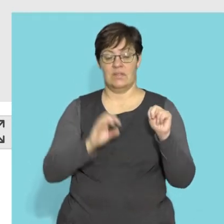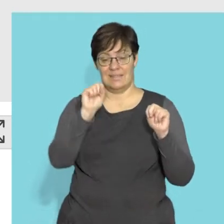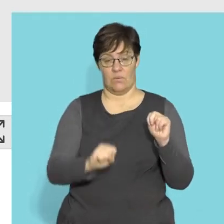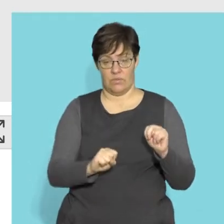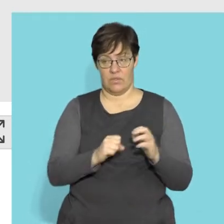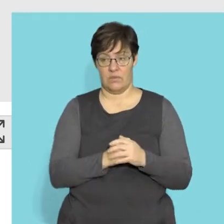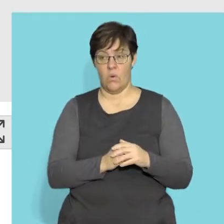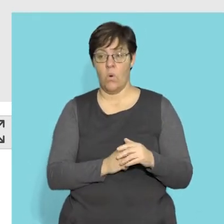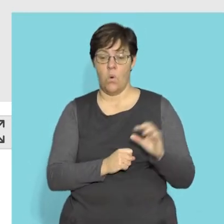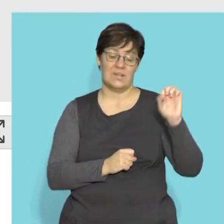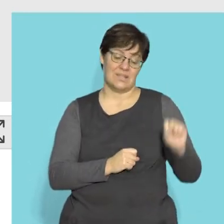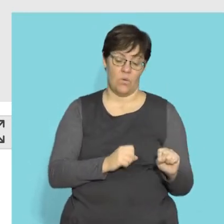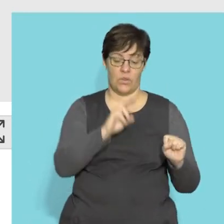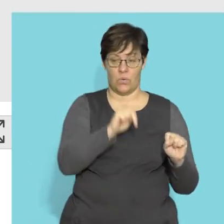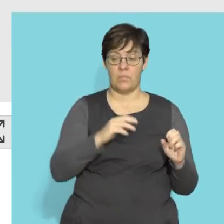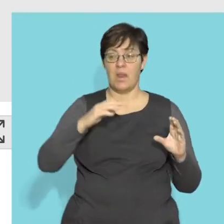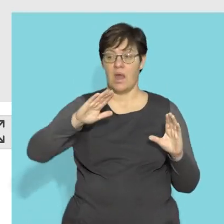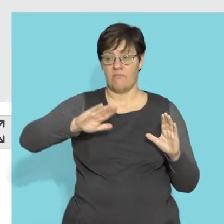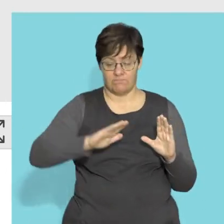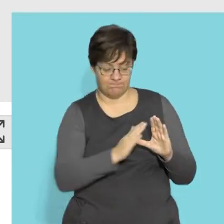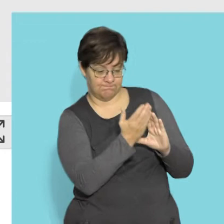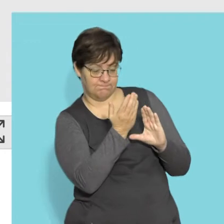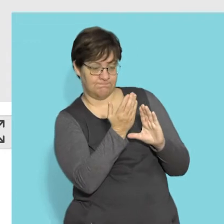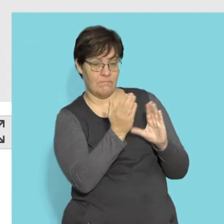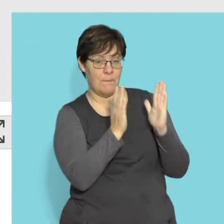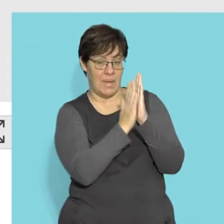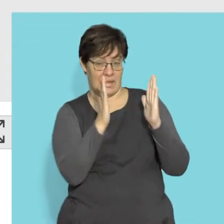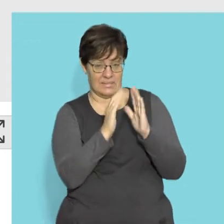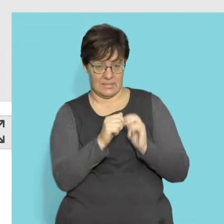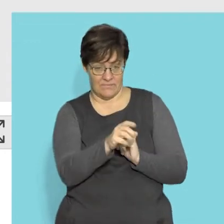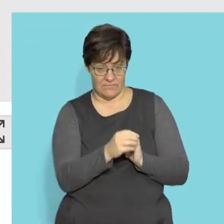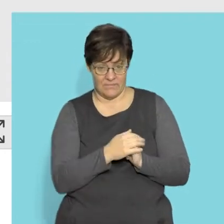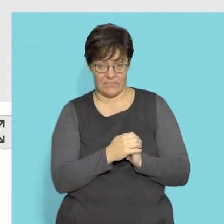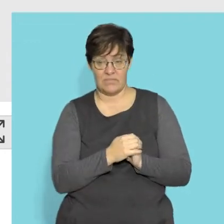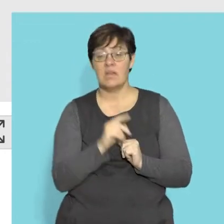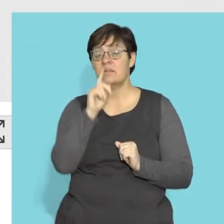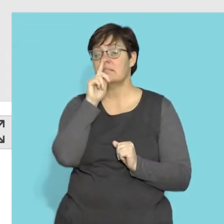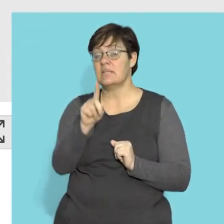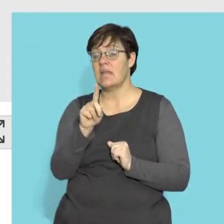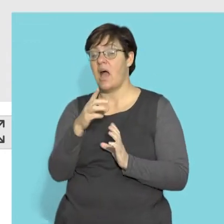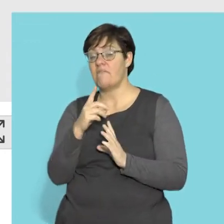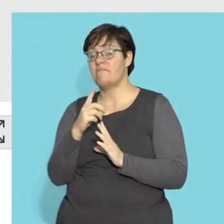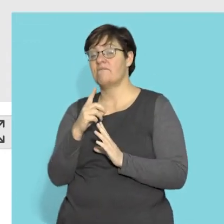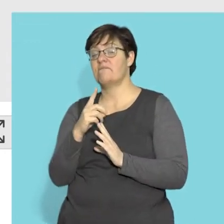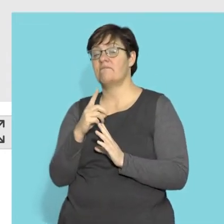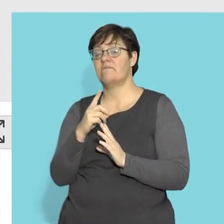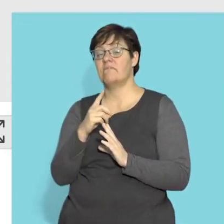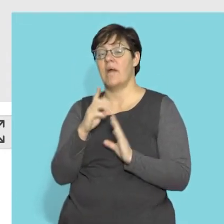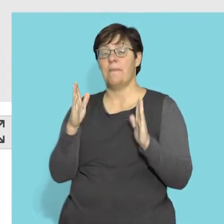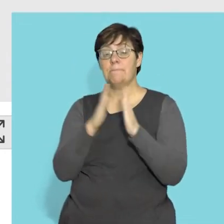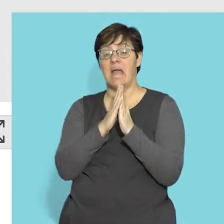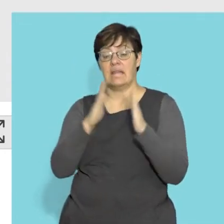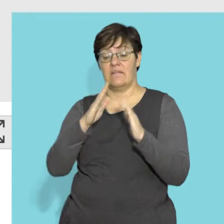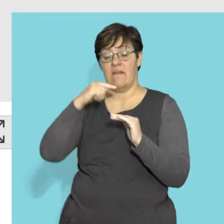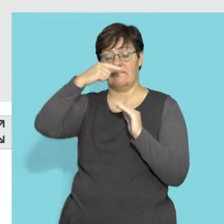the north-south. Notice the magnets are curved, and we'd recognize there's a magnetic